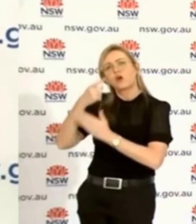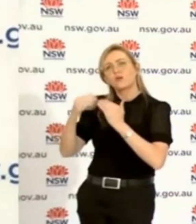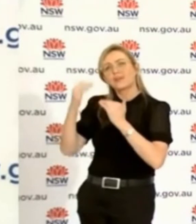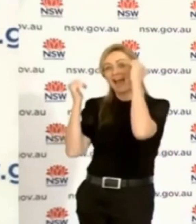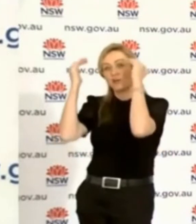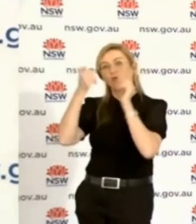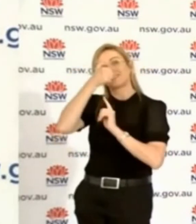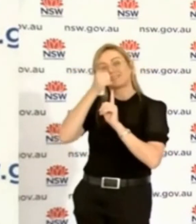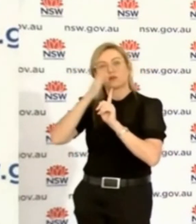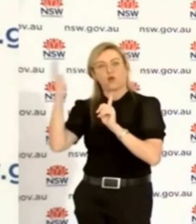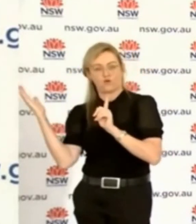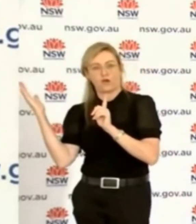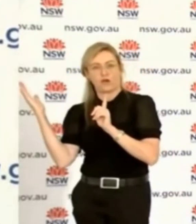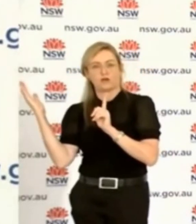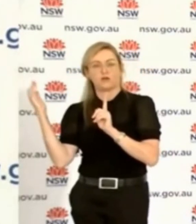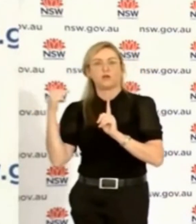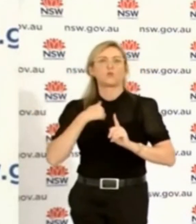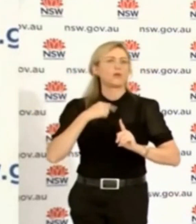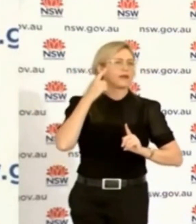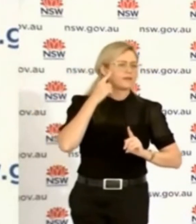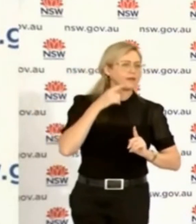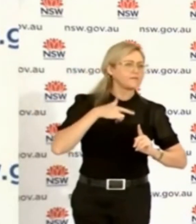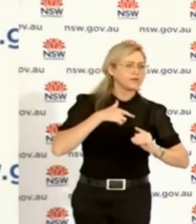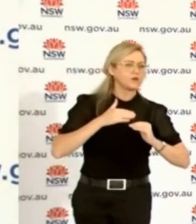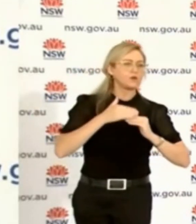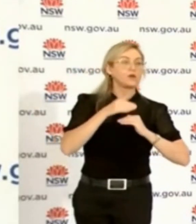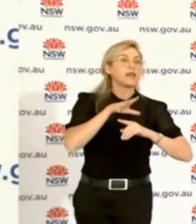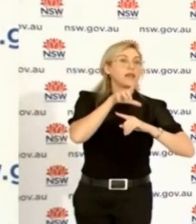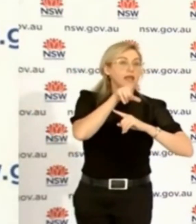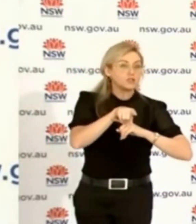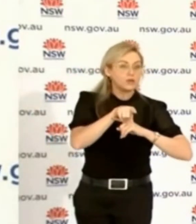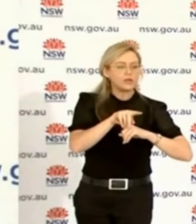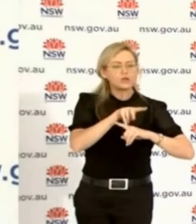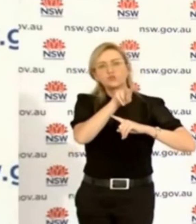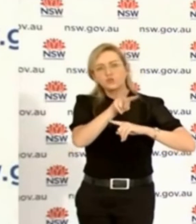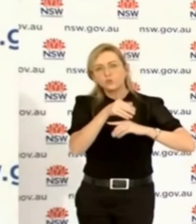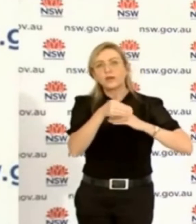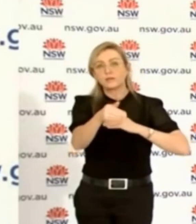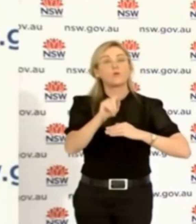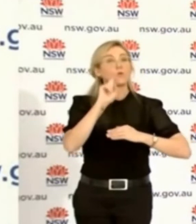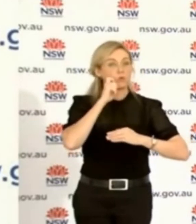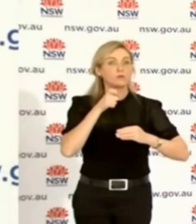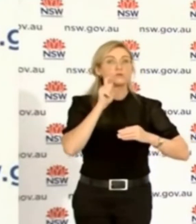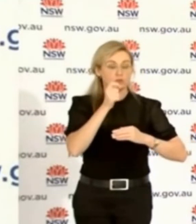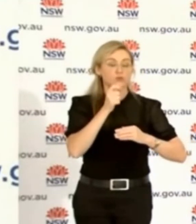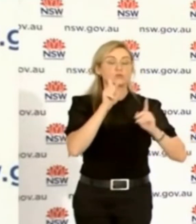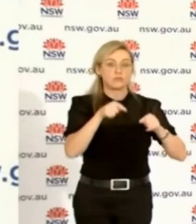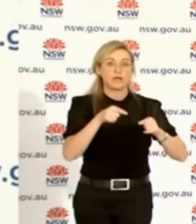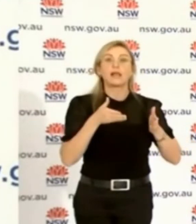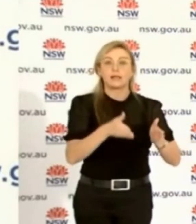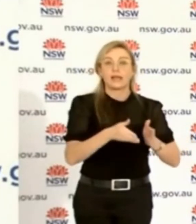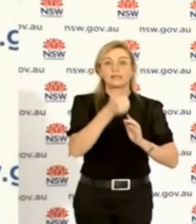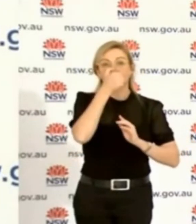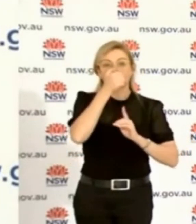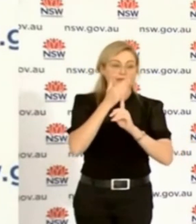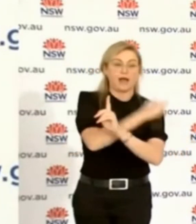vaccine is available, and I understand as early as next week or the week after, vaccination bookings will open to 12 to 15-year-olds. So the rates of